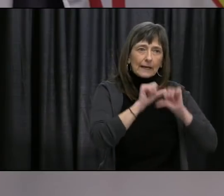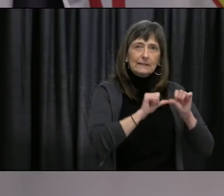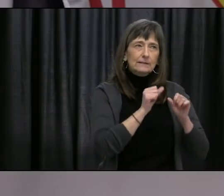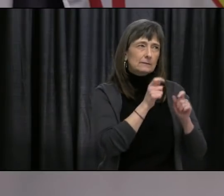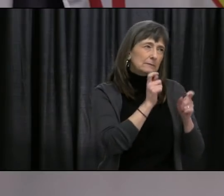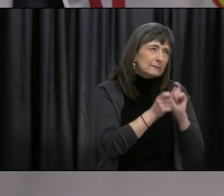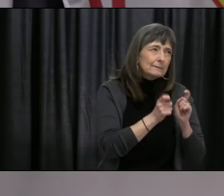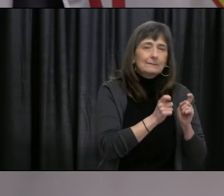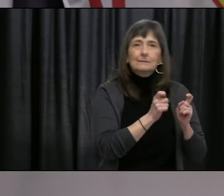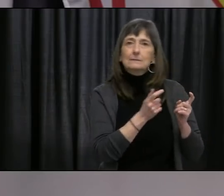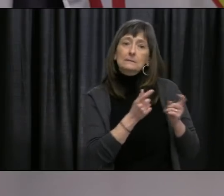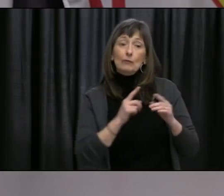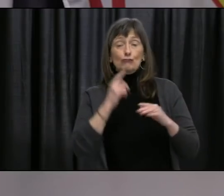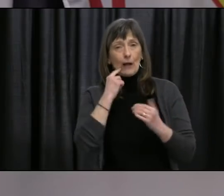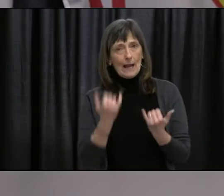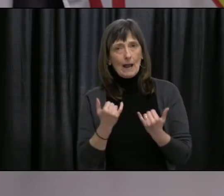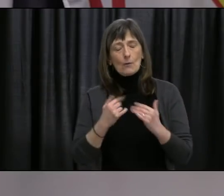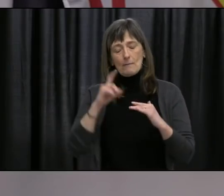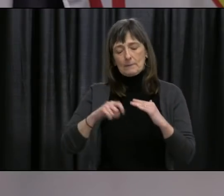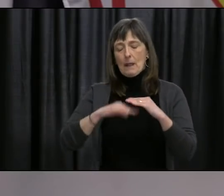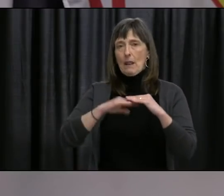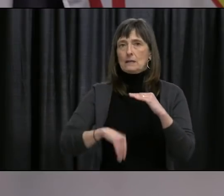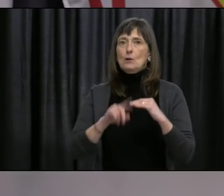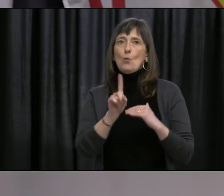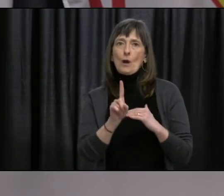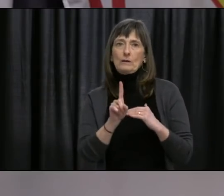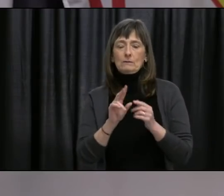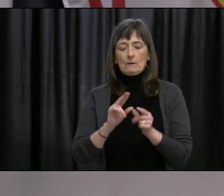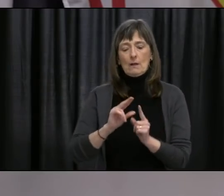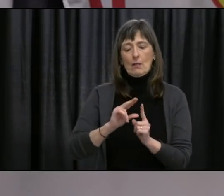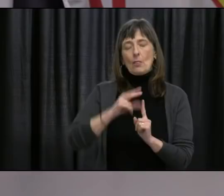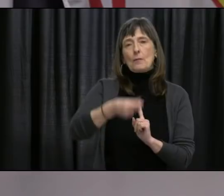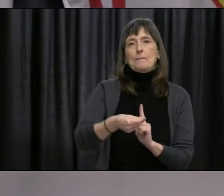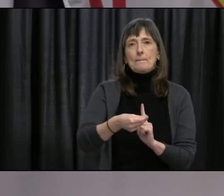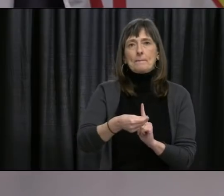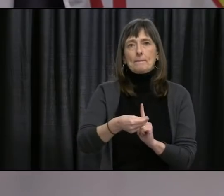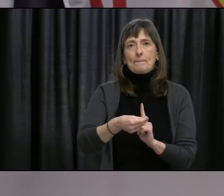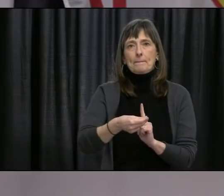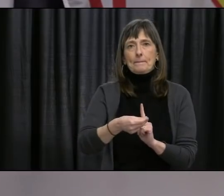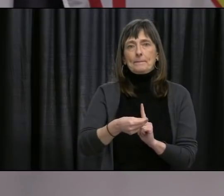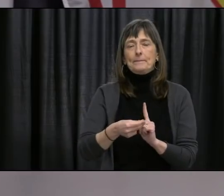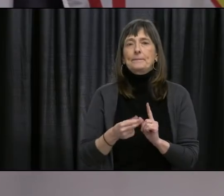Things look good right now, but we do have to be, as the minister said, we have to be cautious about